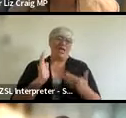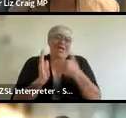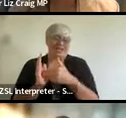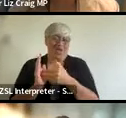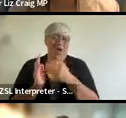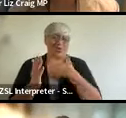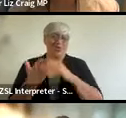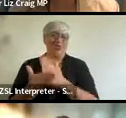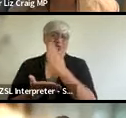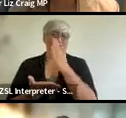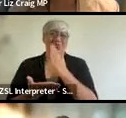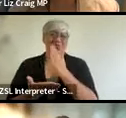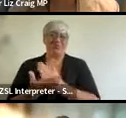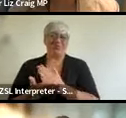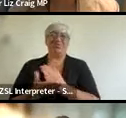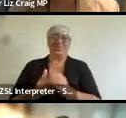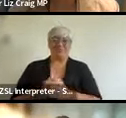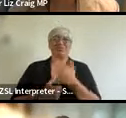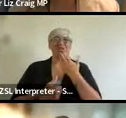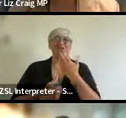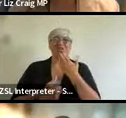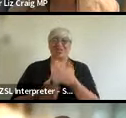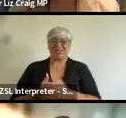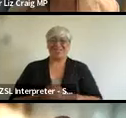affirm that with her. Kia ora.